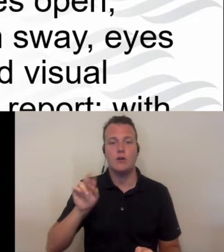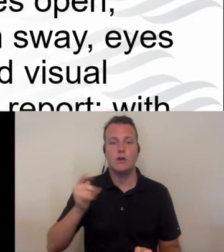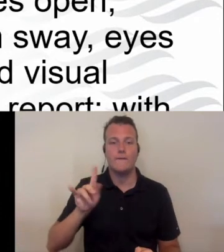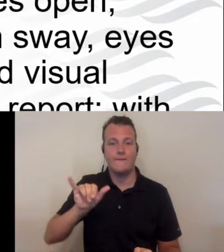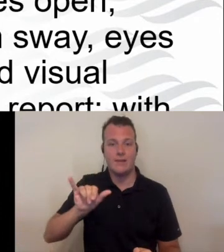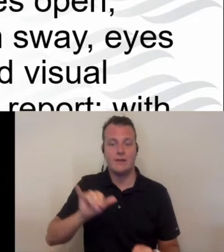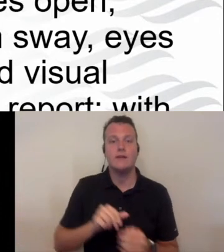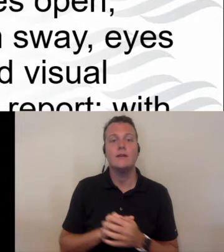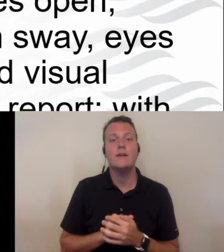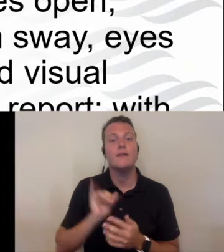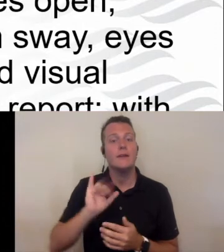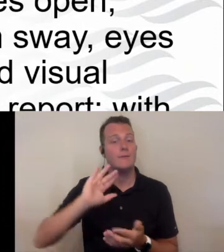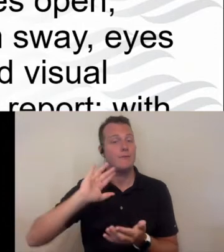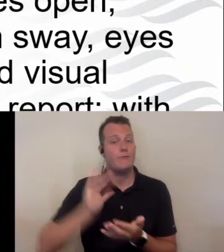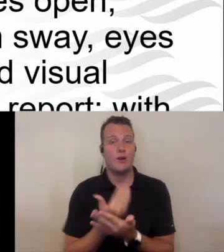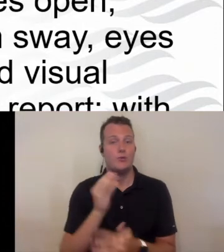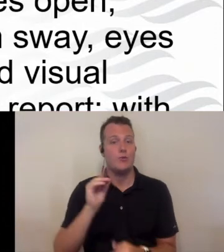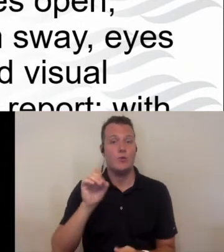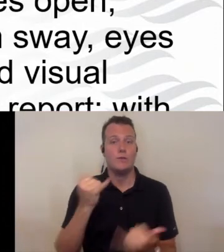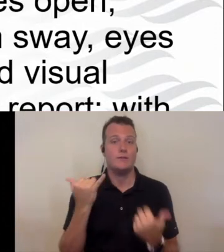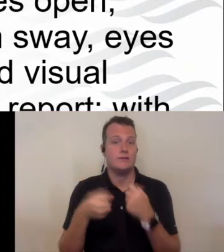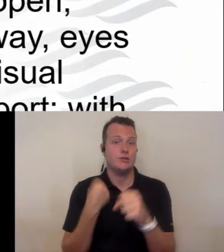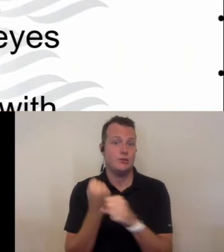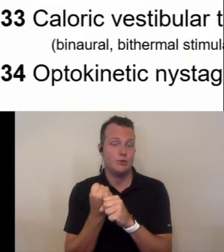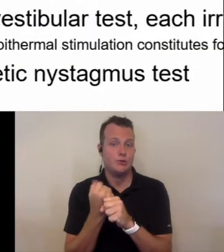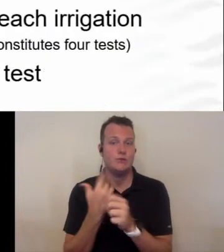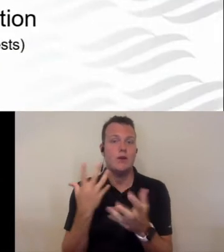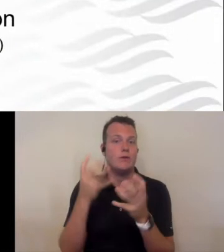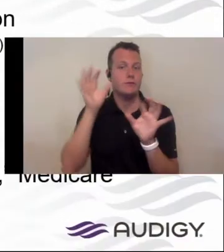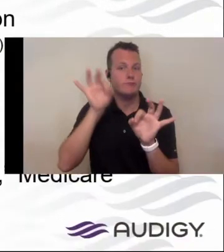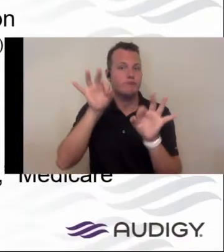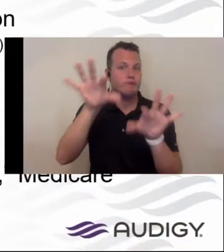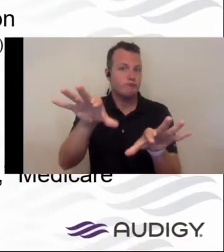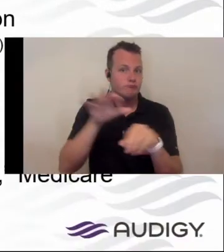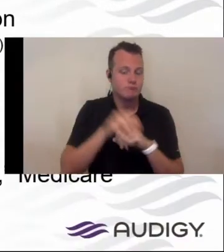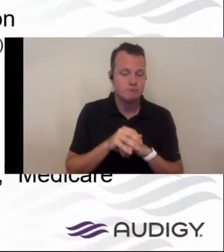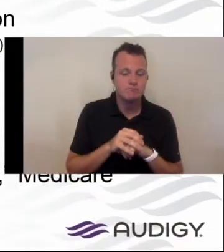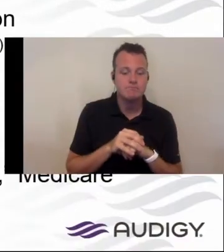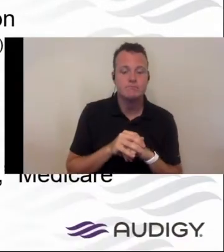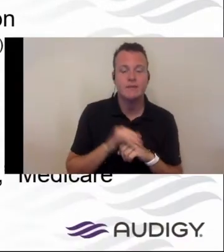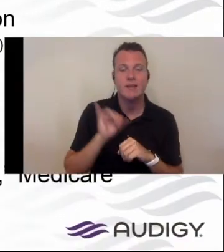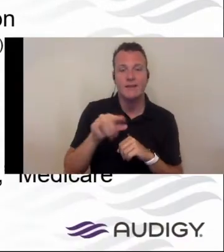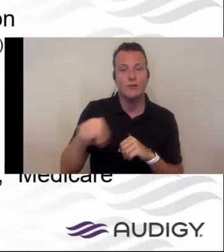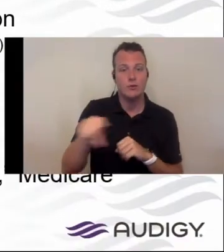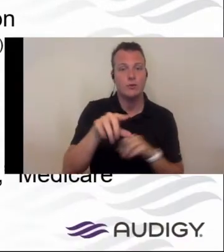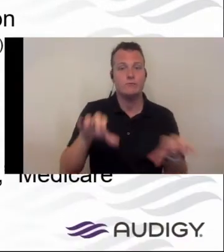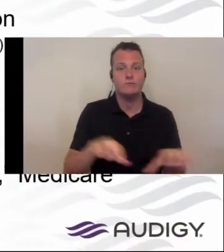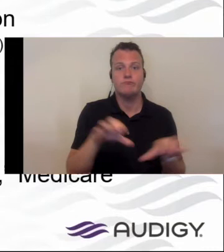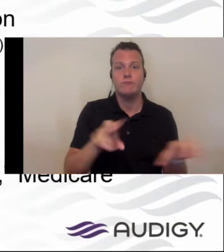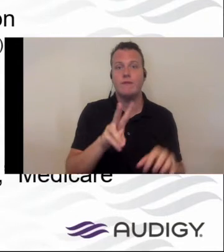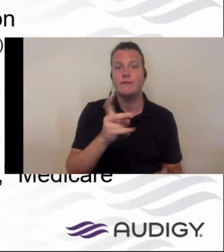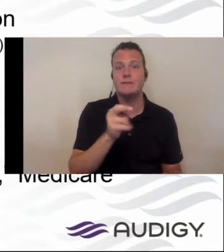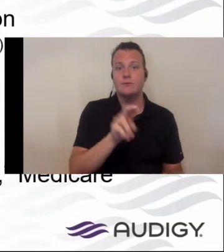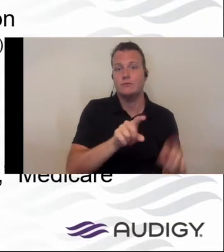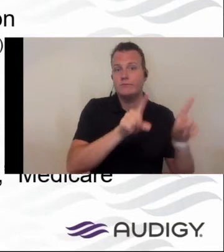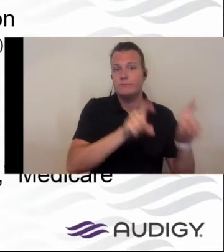that's a brand new code this year. So I just want you to be aware of that too, if any of you are doing any vestibular